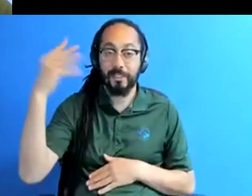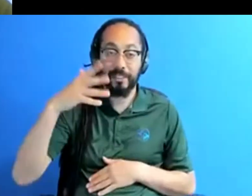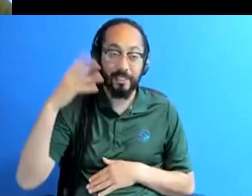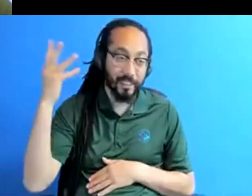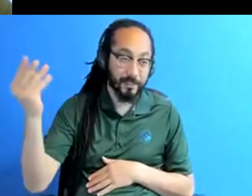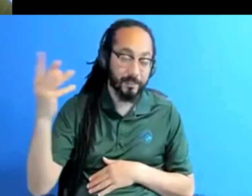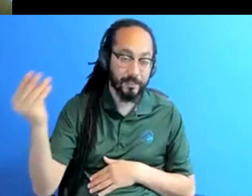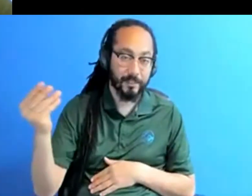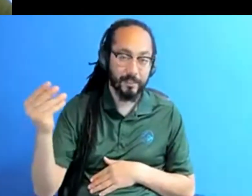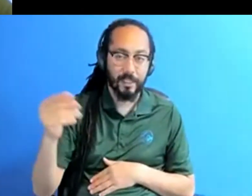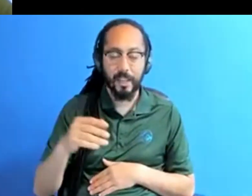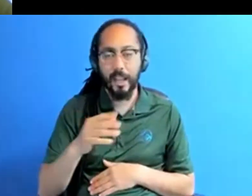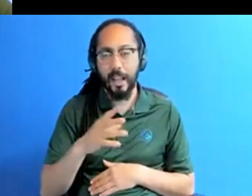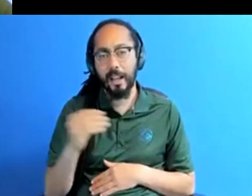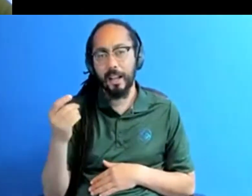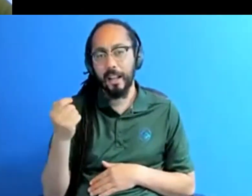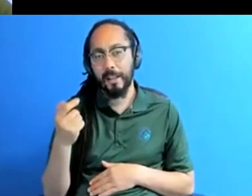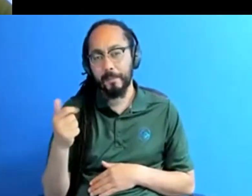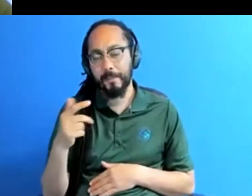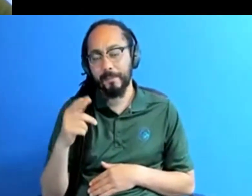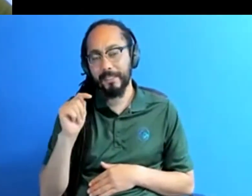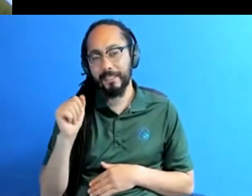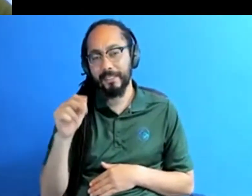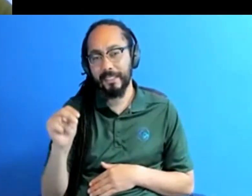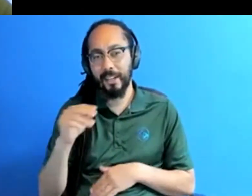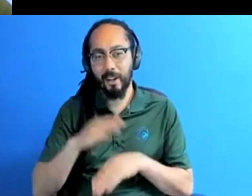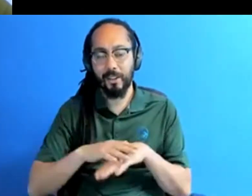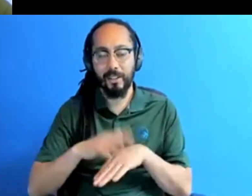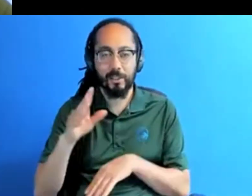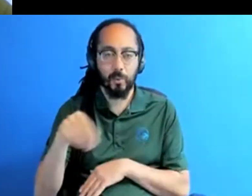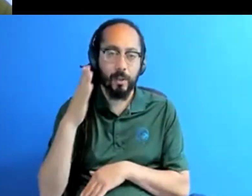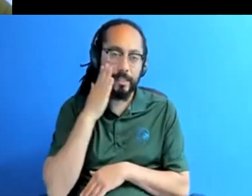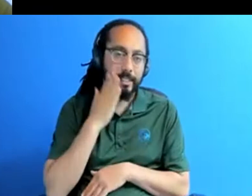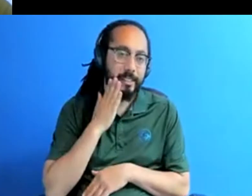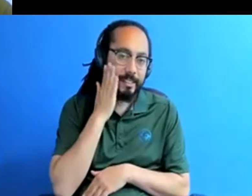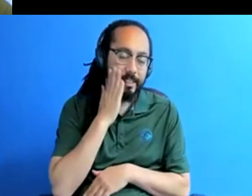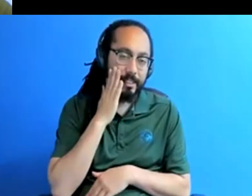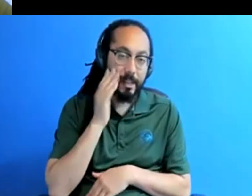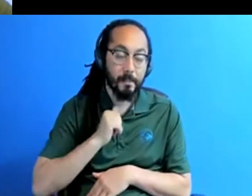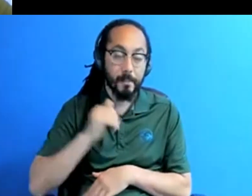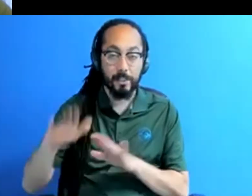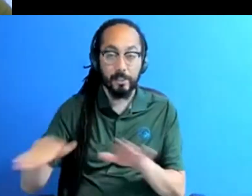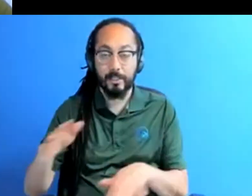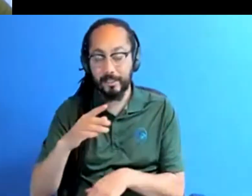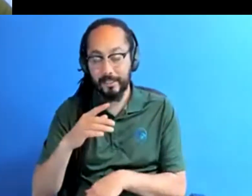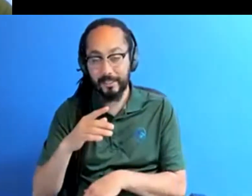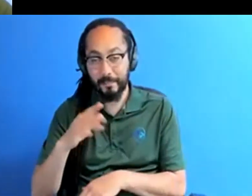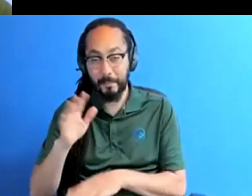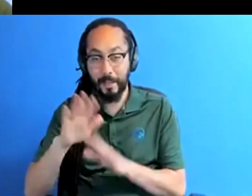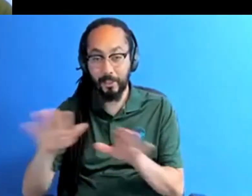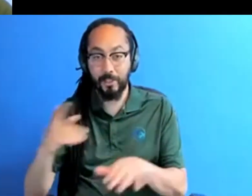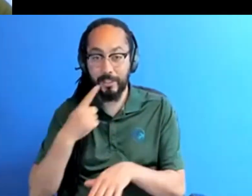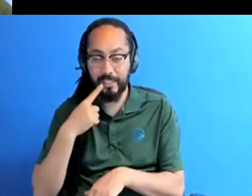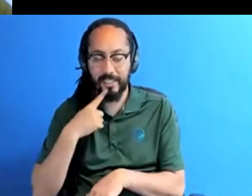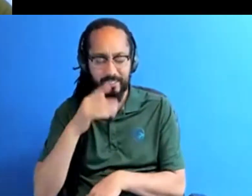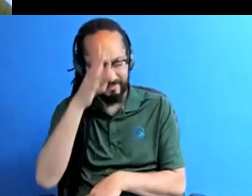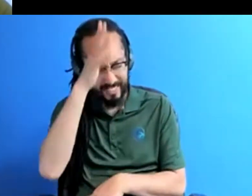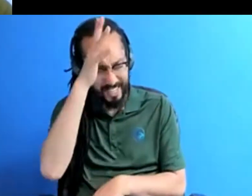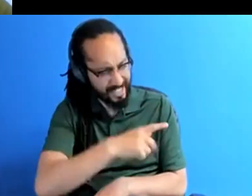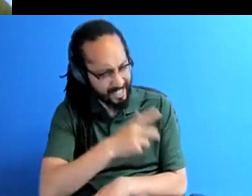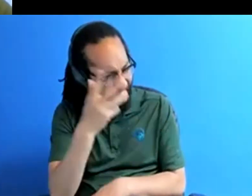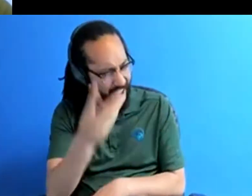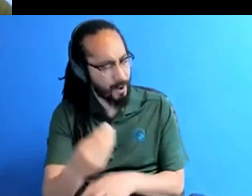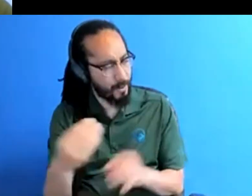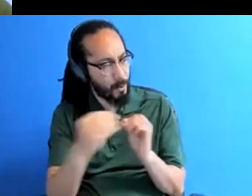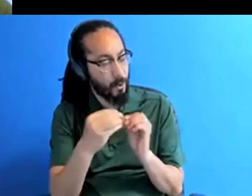of tan on this white skin, as my kids have told me, Dad, you really need to get out more. This time of